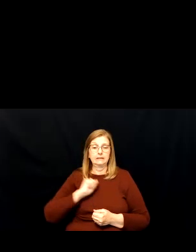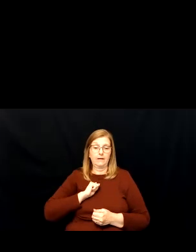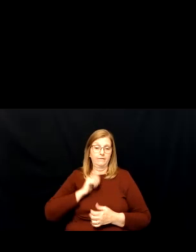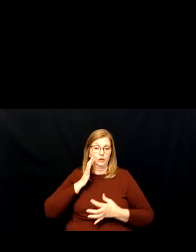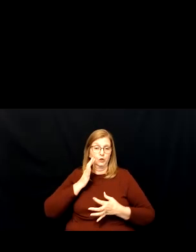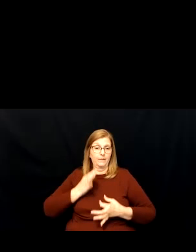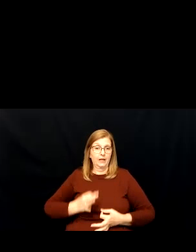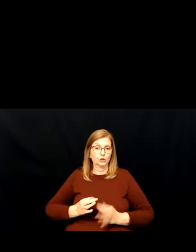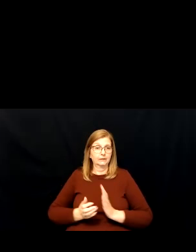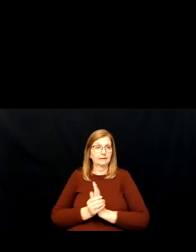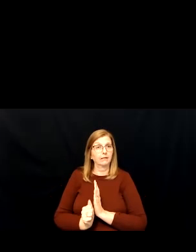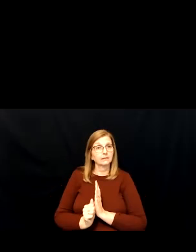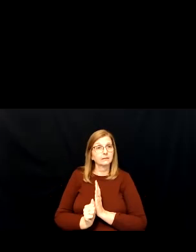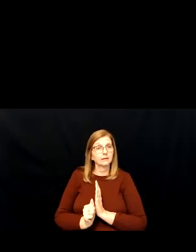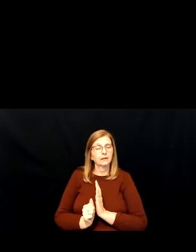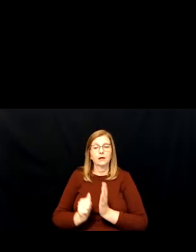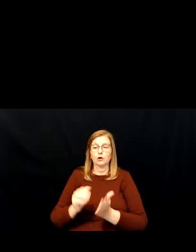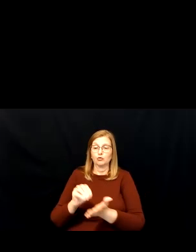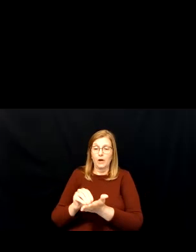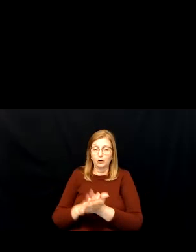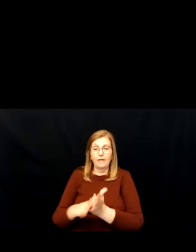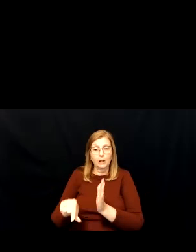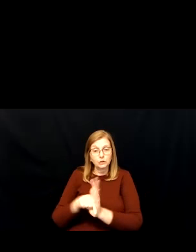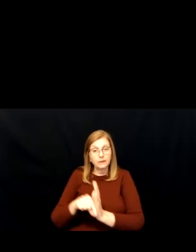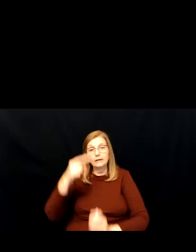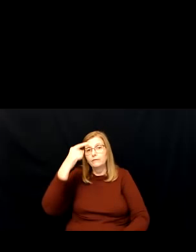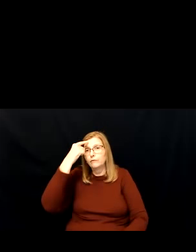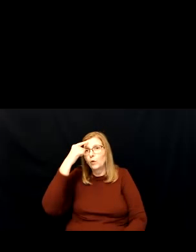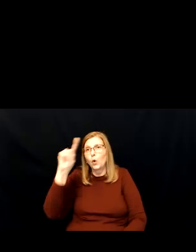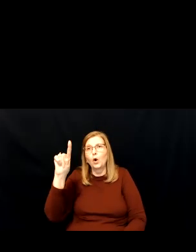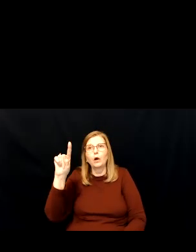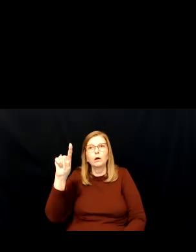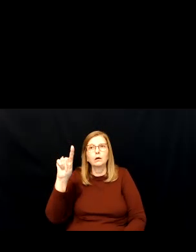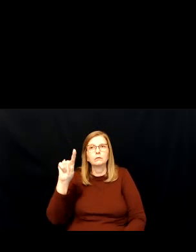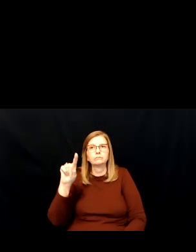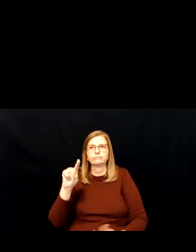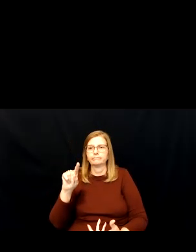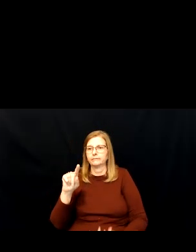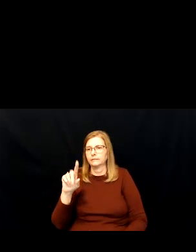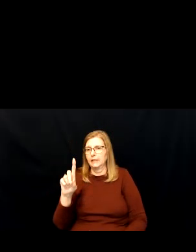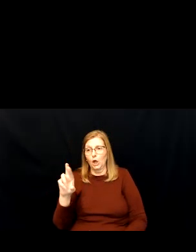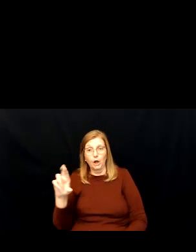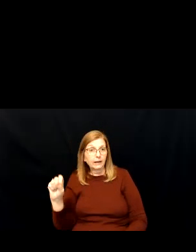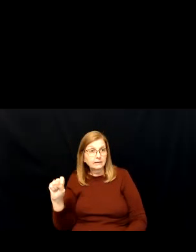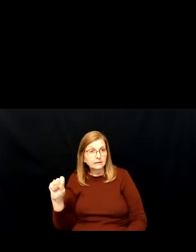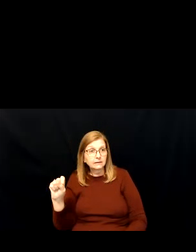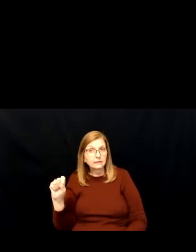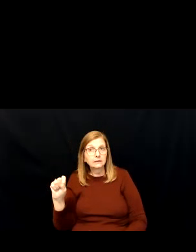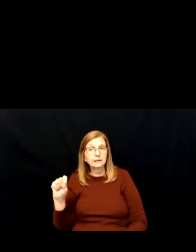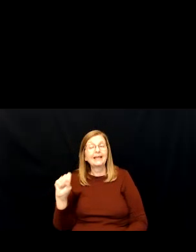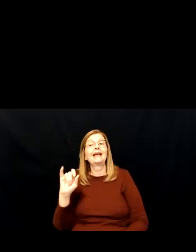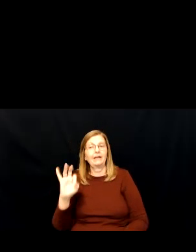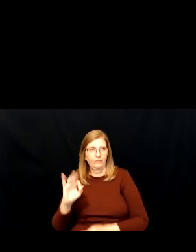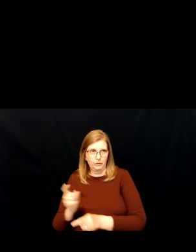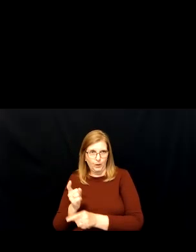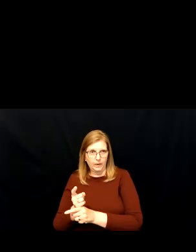self-determination skills, record of eligibility for the Division of Vocational Rehabilitation, if that's appropriate.